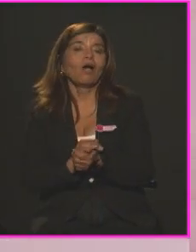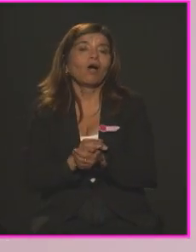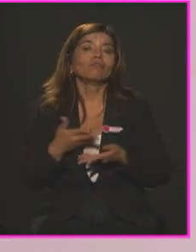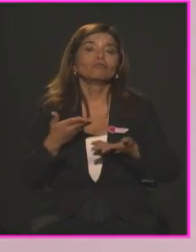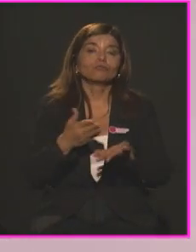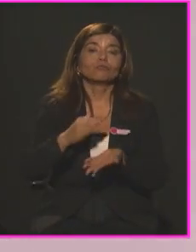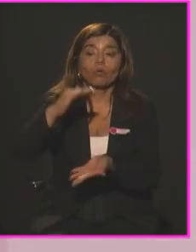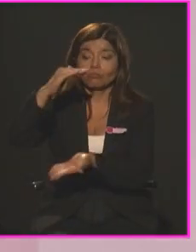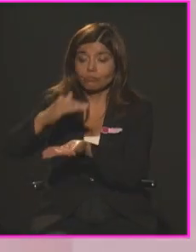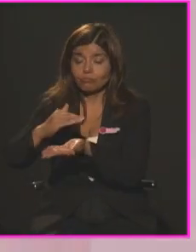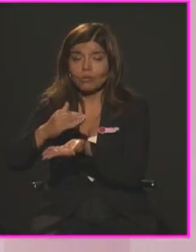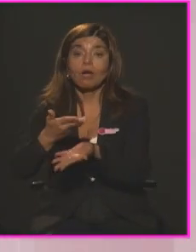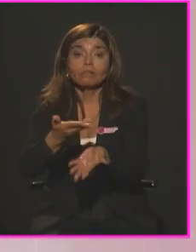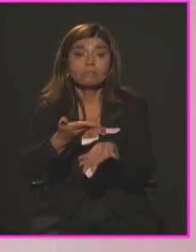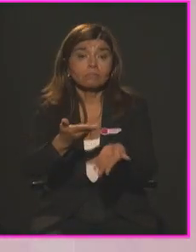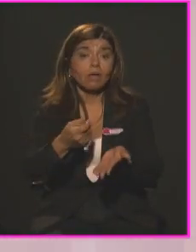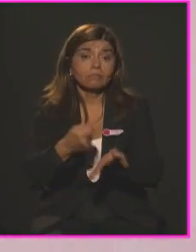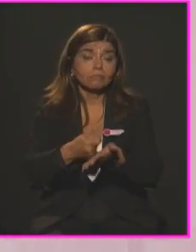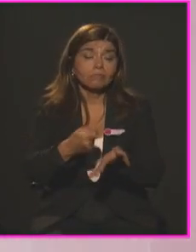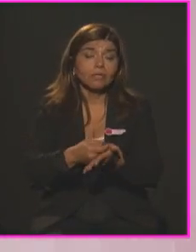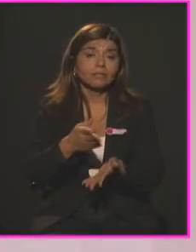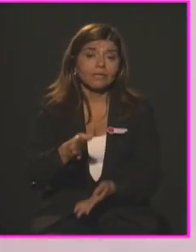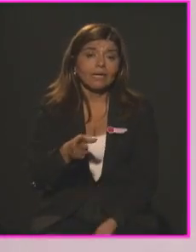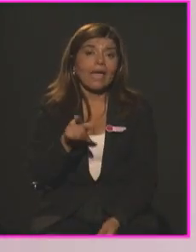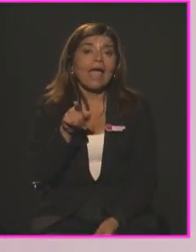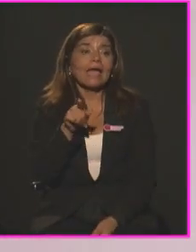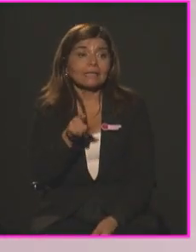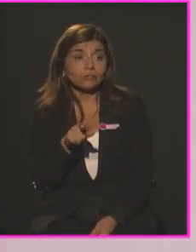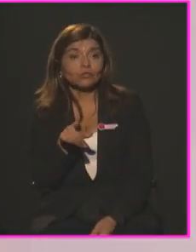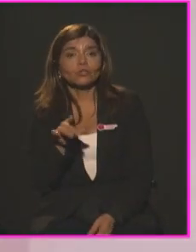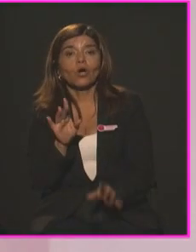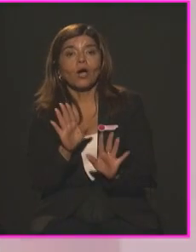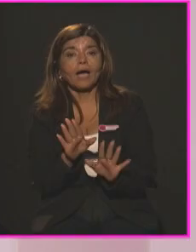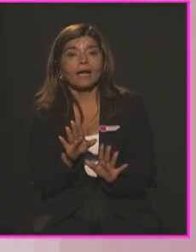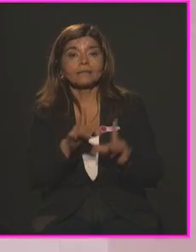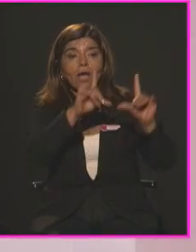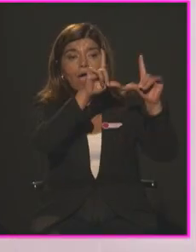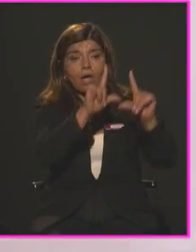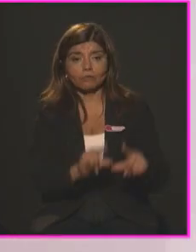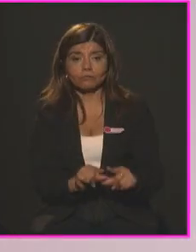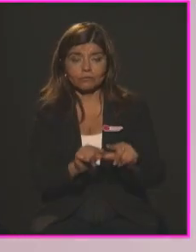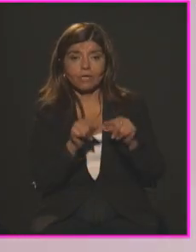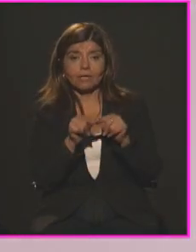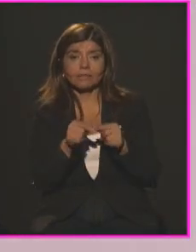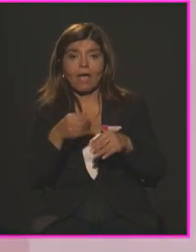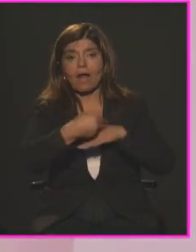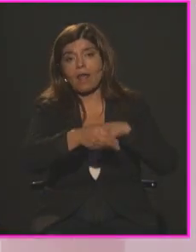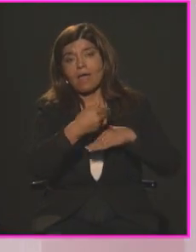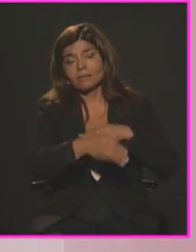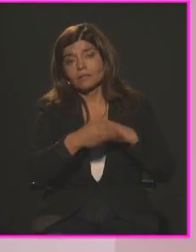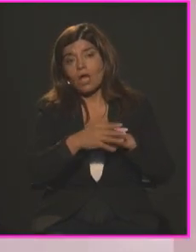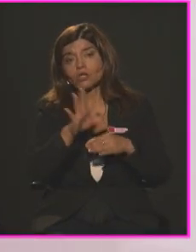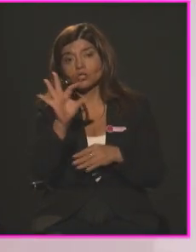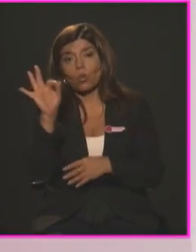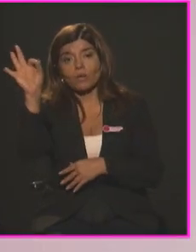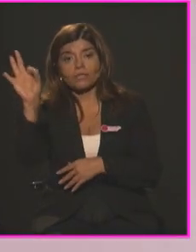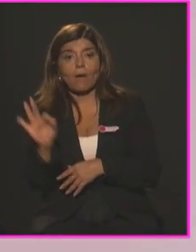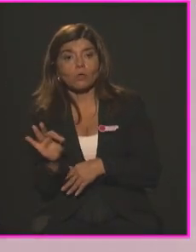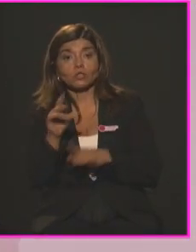And they have actually found that this is cutting up to 50% waste in some of their locations.